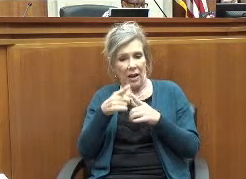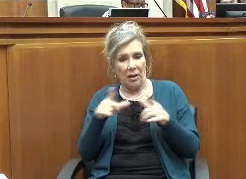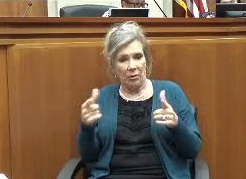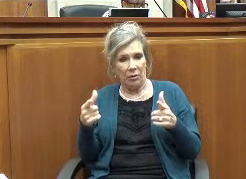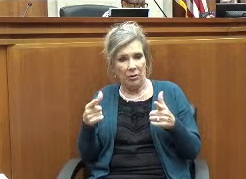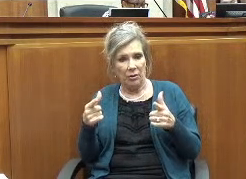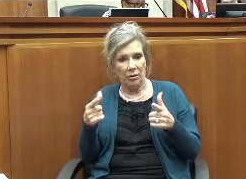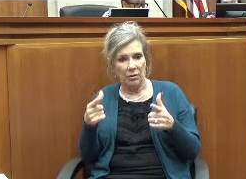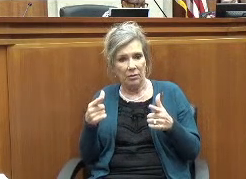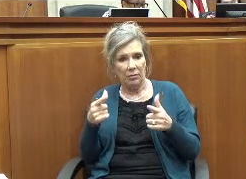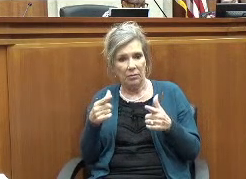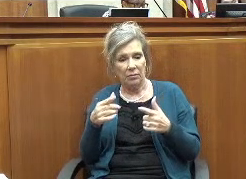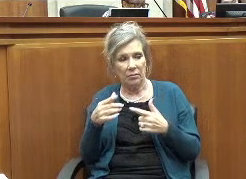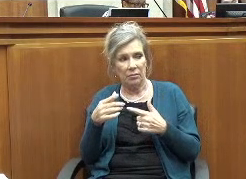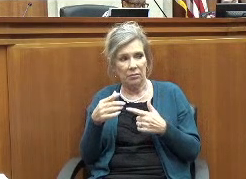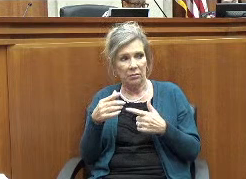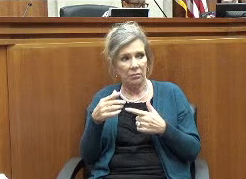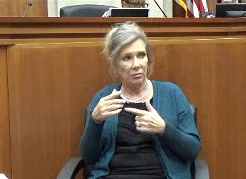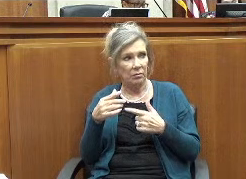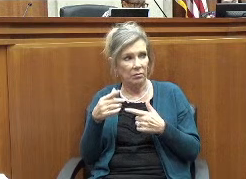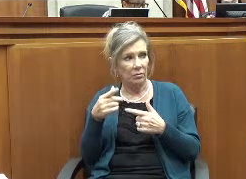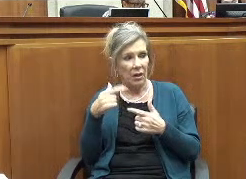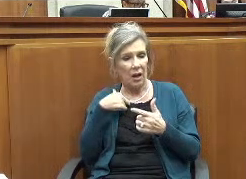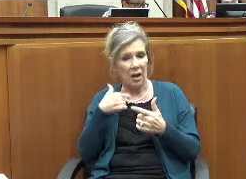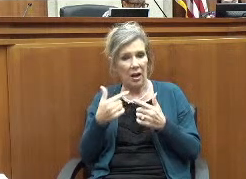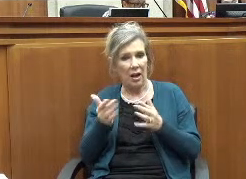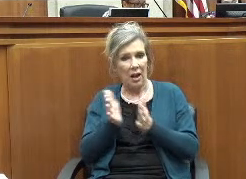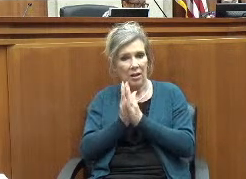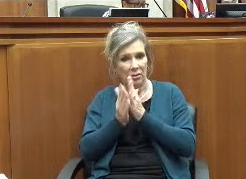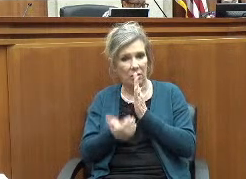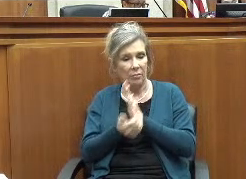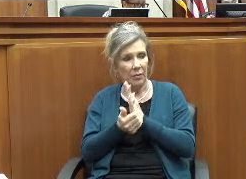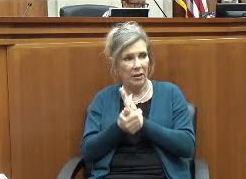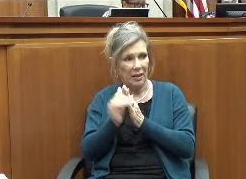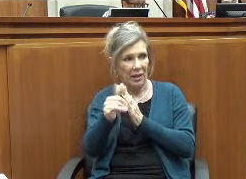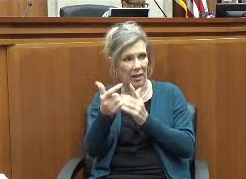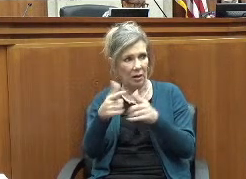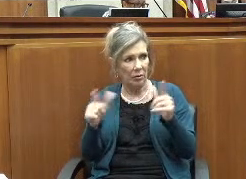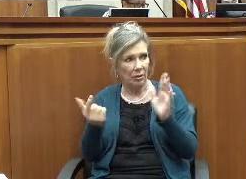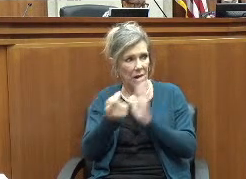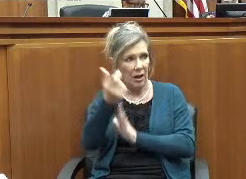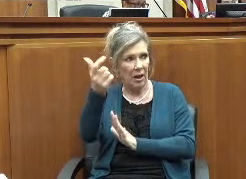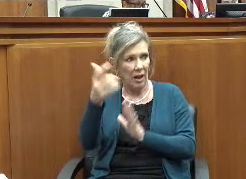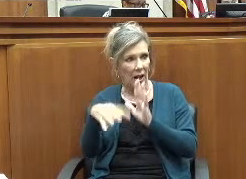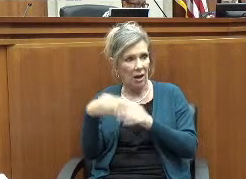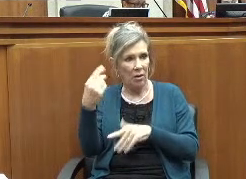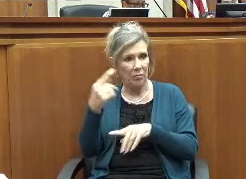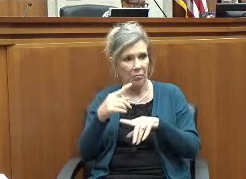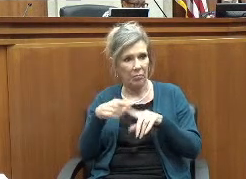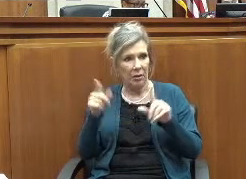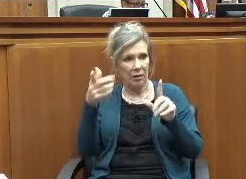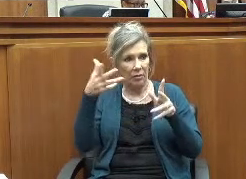that I would have a concern with. I would ask that that be amended out of the motion. The rest of the motion is fine.